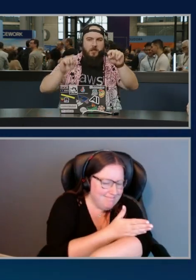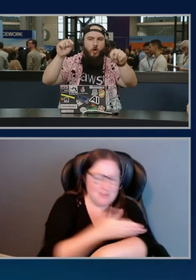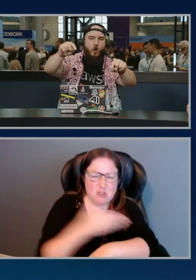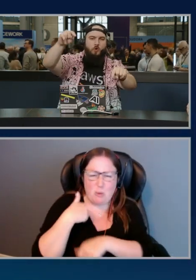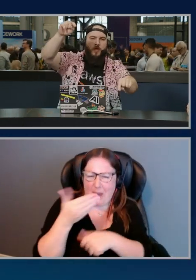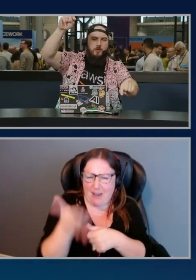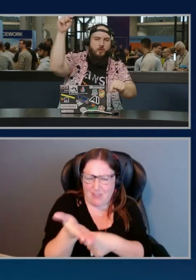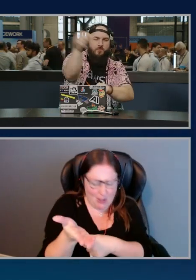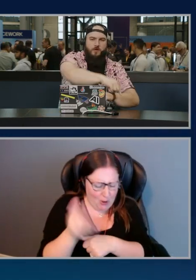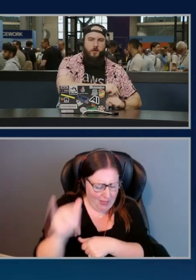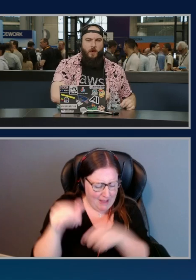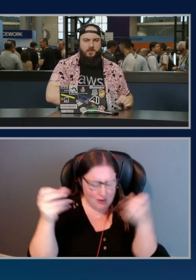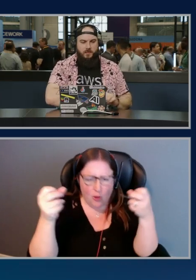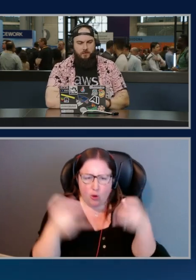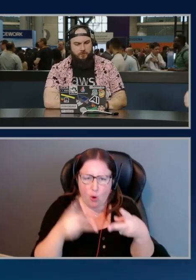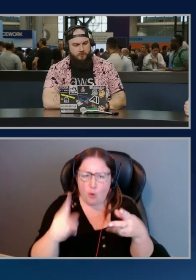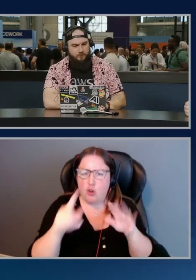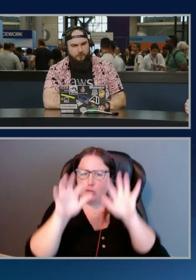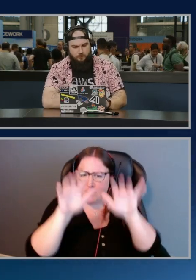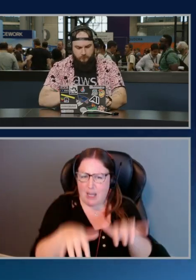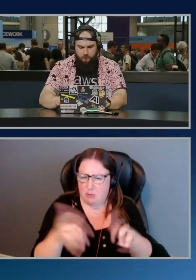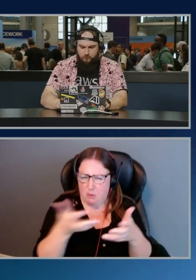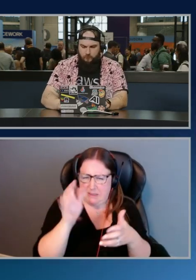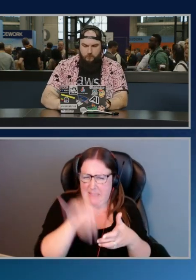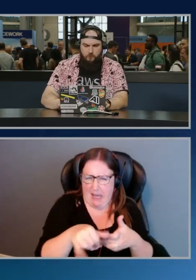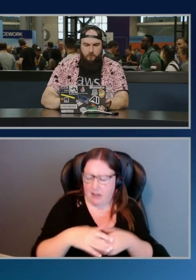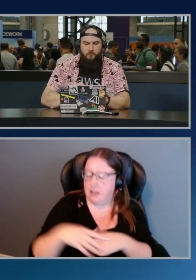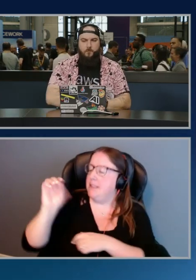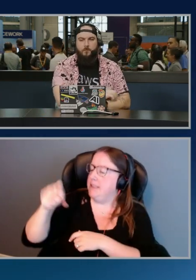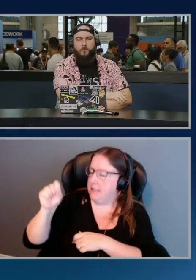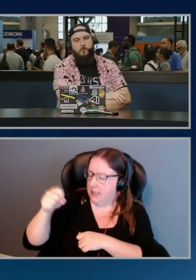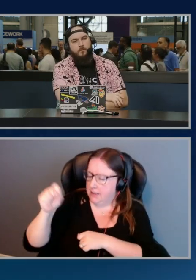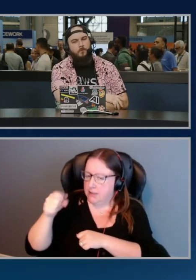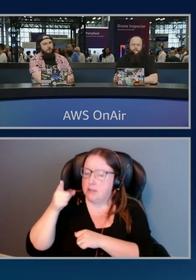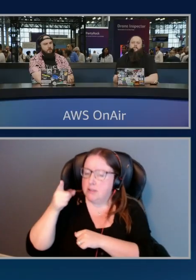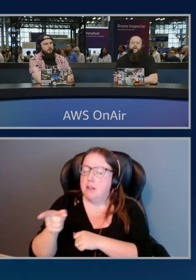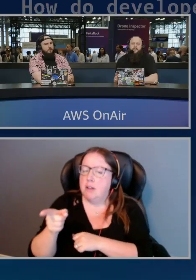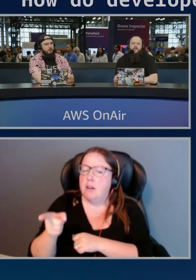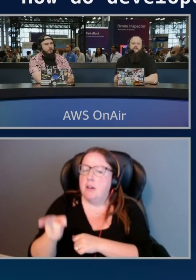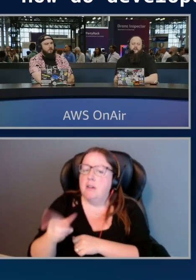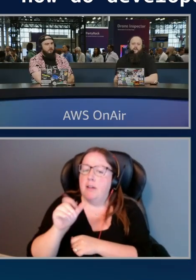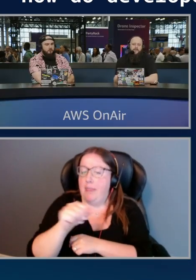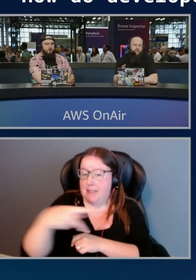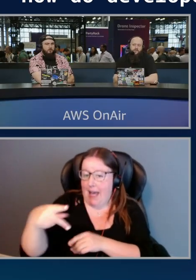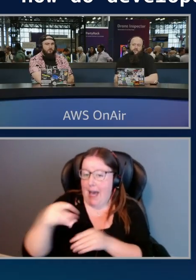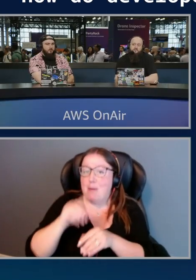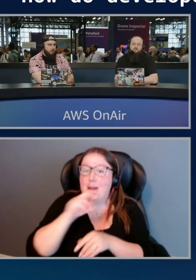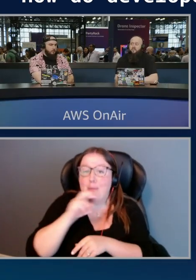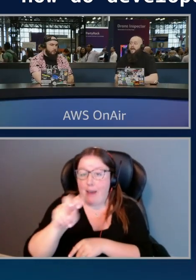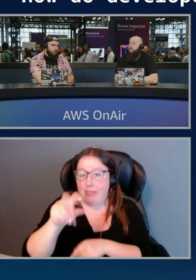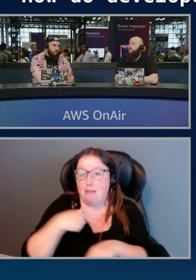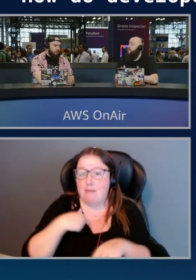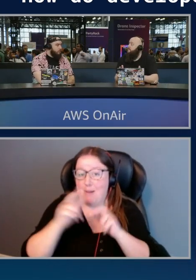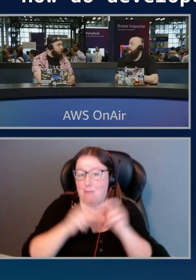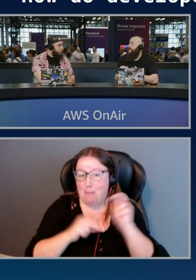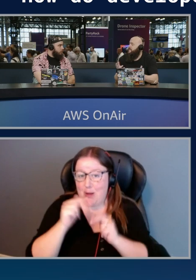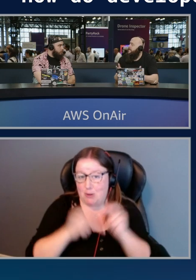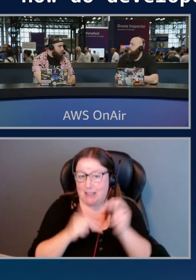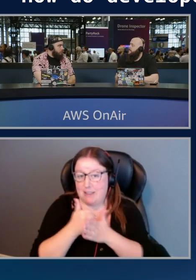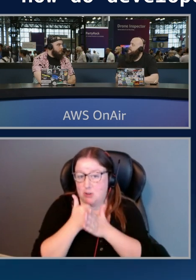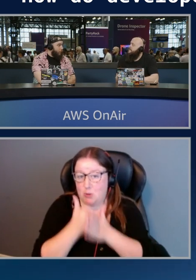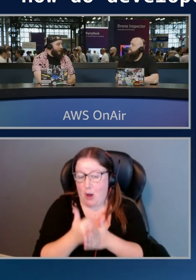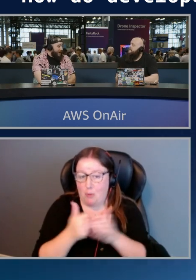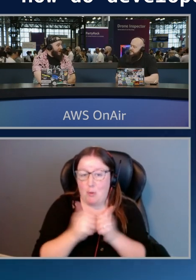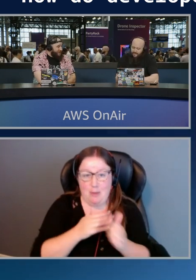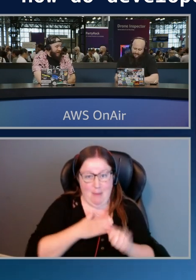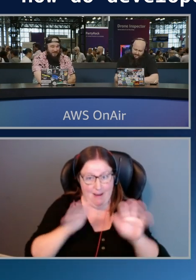This is the code you've written. What is this? Yes. So this is basically a little app in Python that I've been building to help me with my